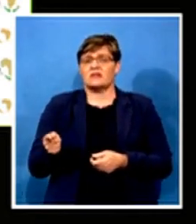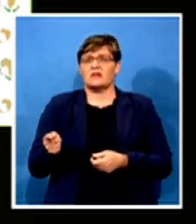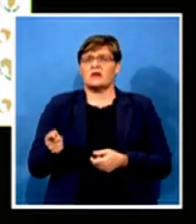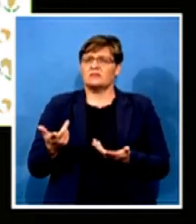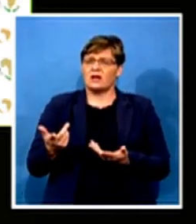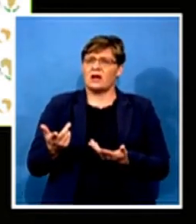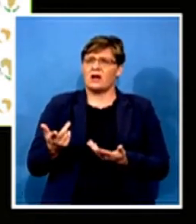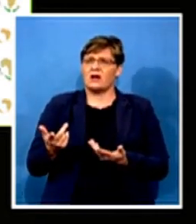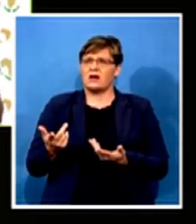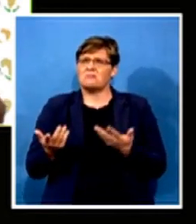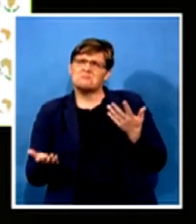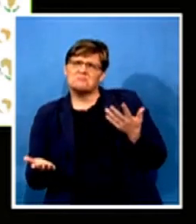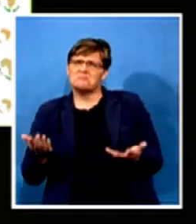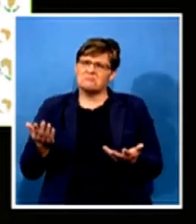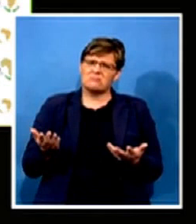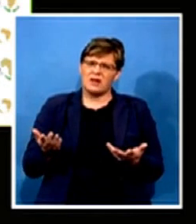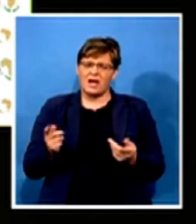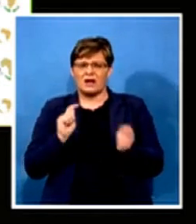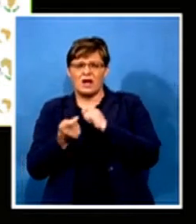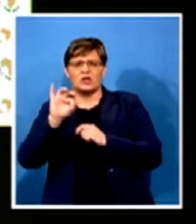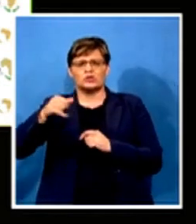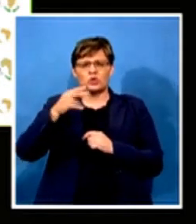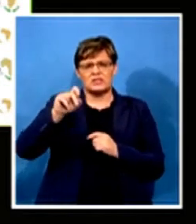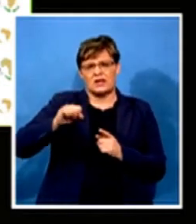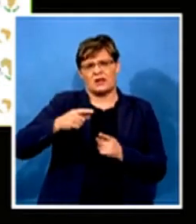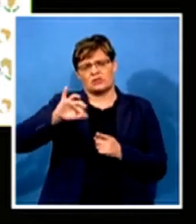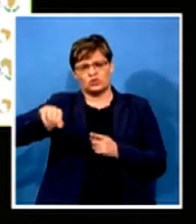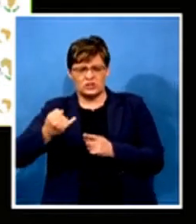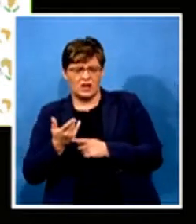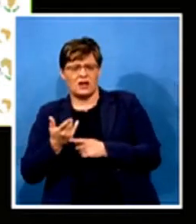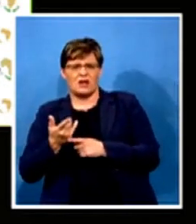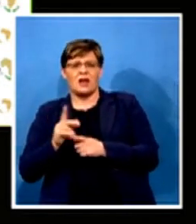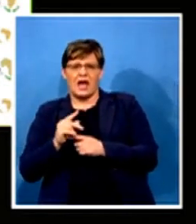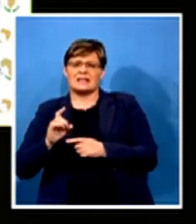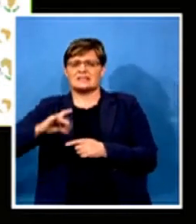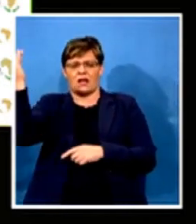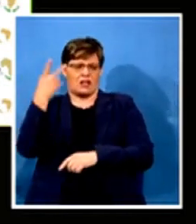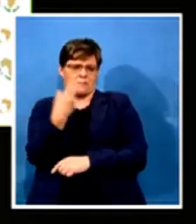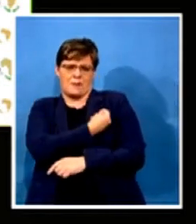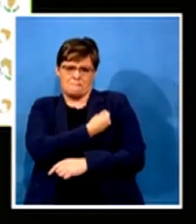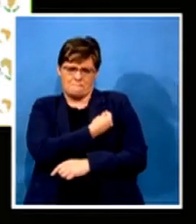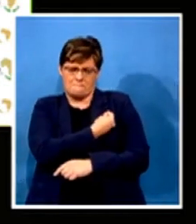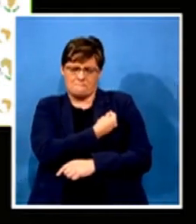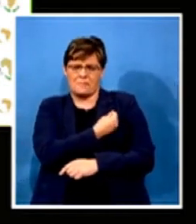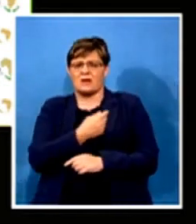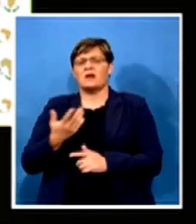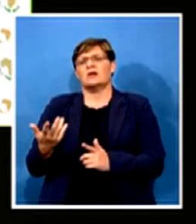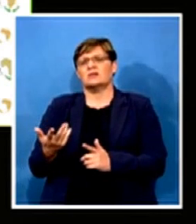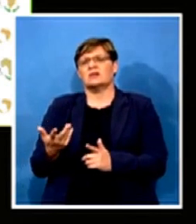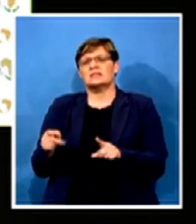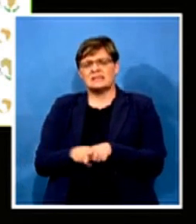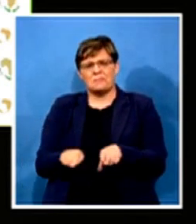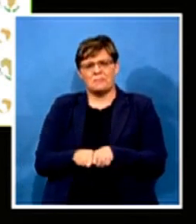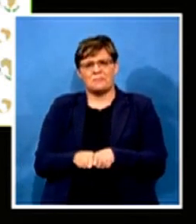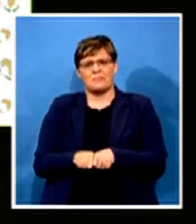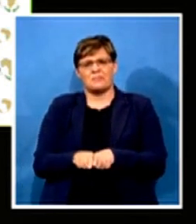Johnson vaccine, which requires a single dose and also requires that we do actually, we store it at less